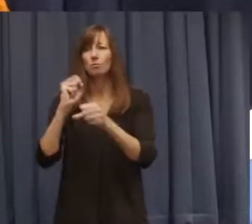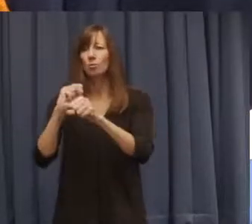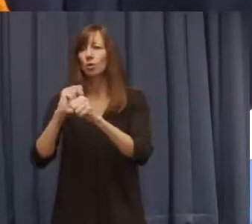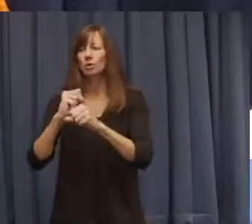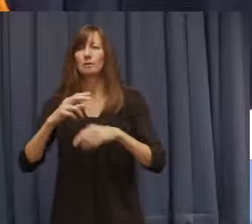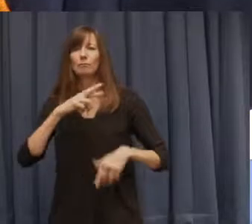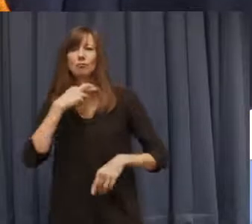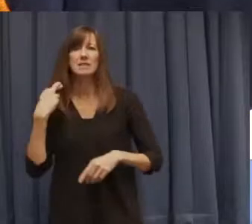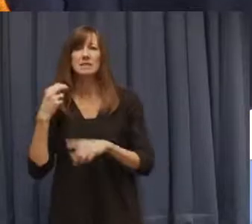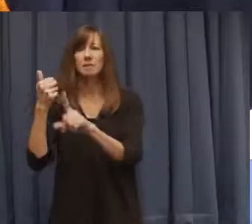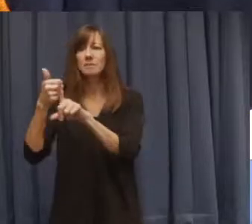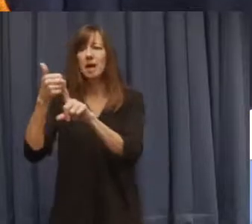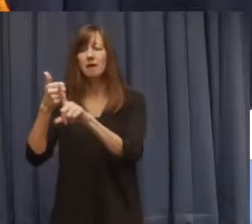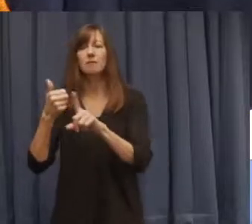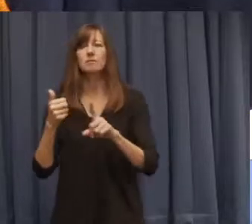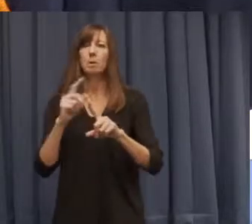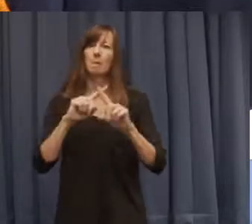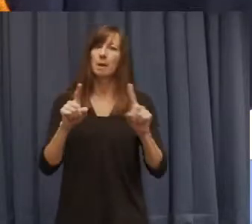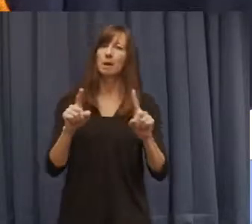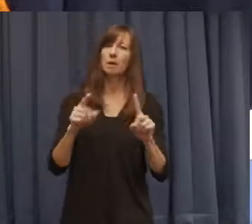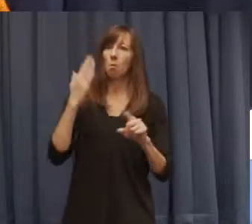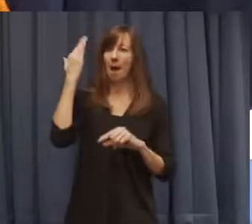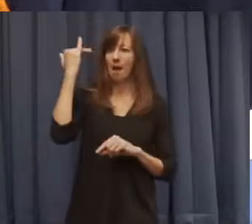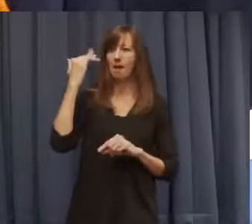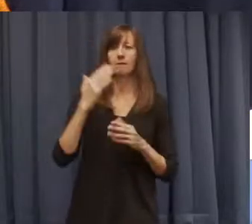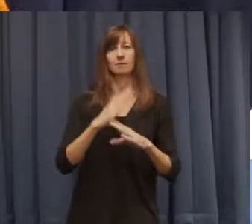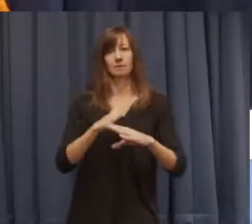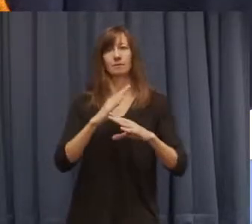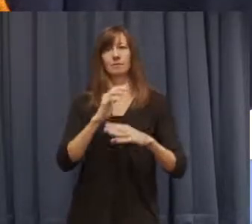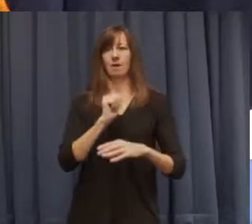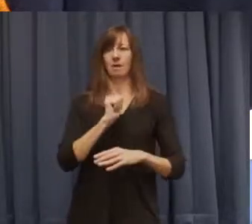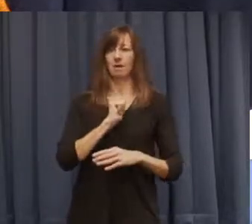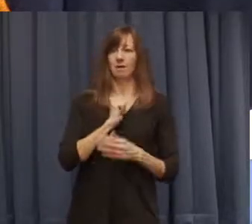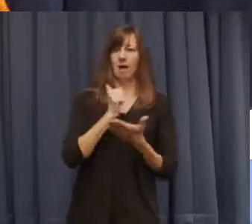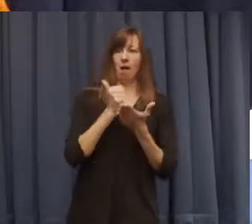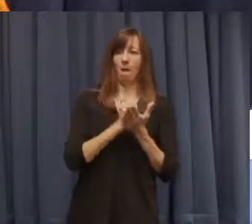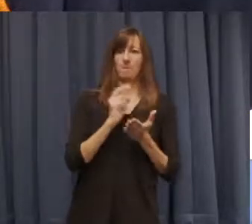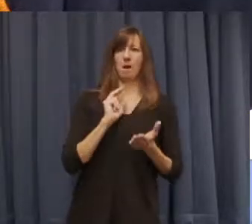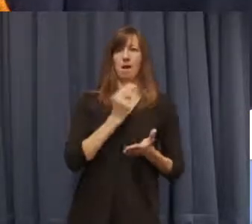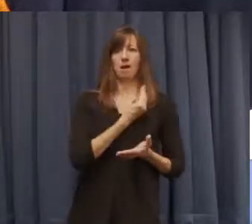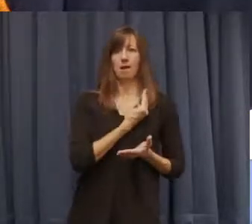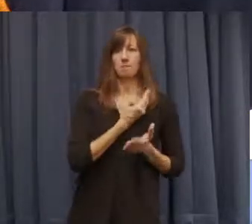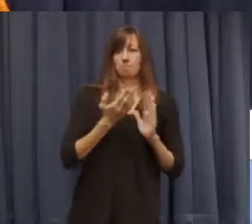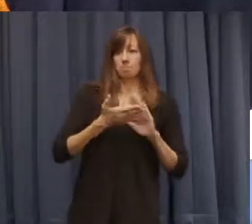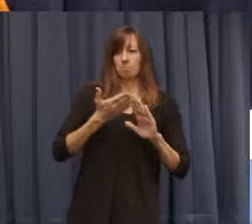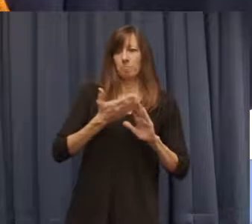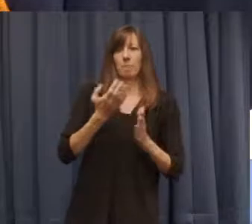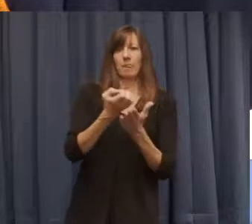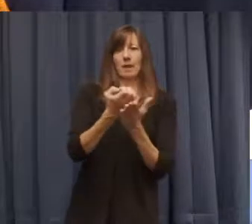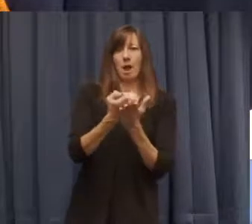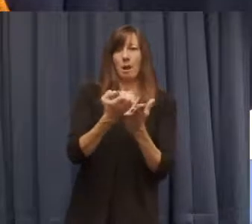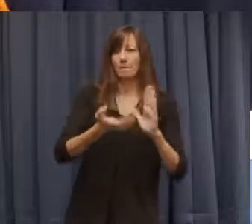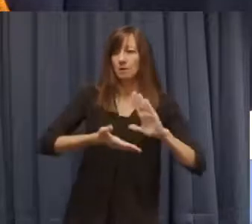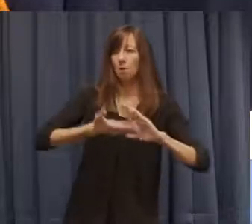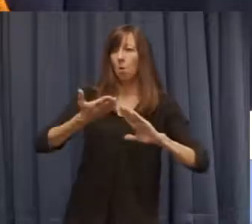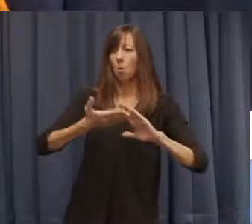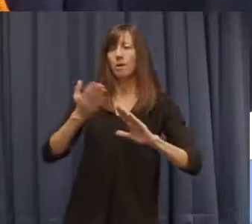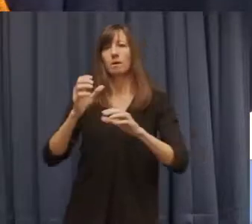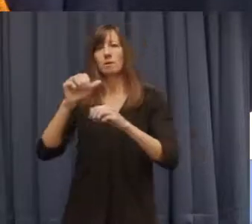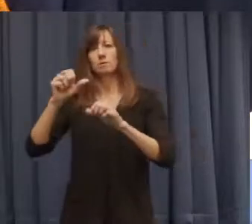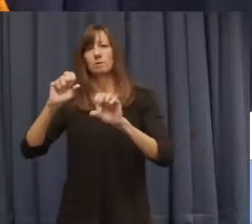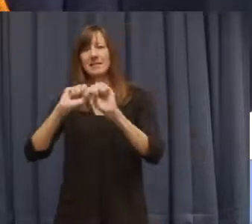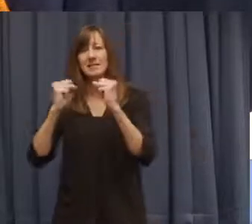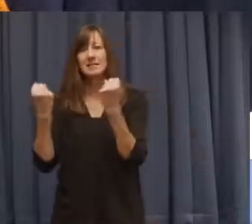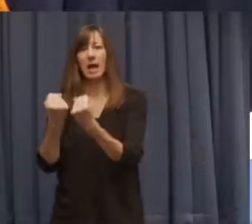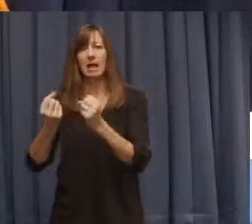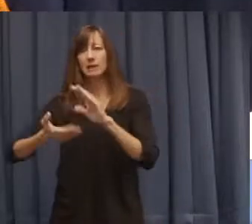what we need, get those essential things done to keep our economy running, keep our society going.